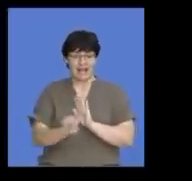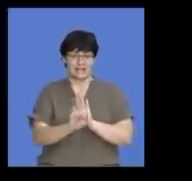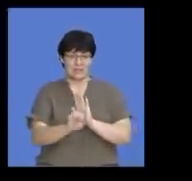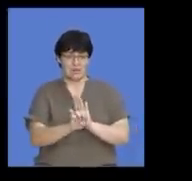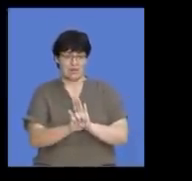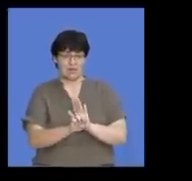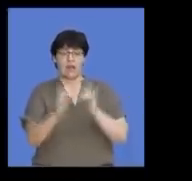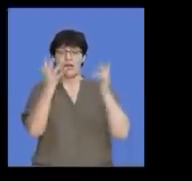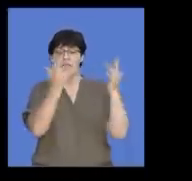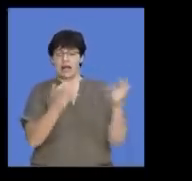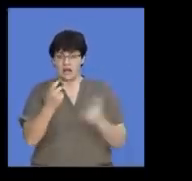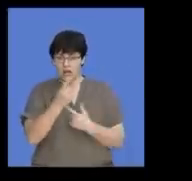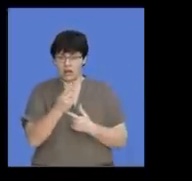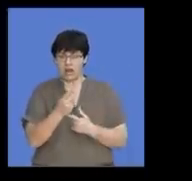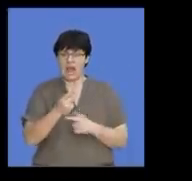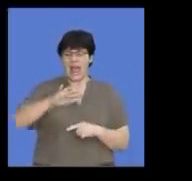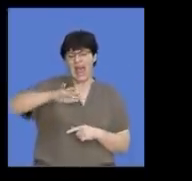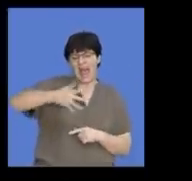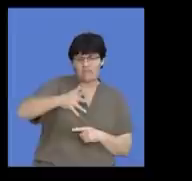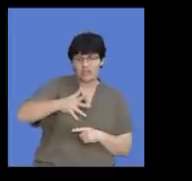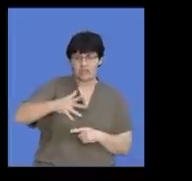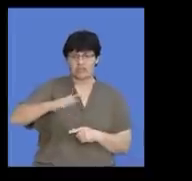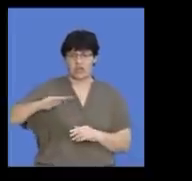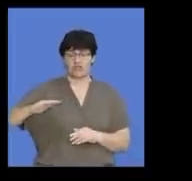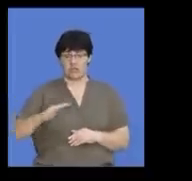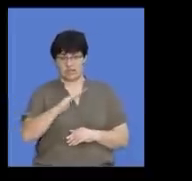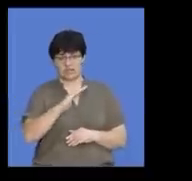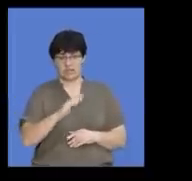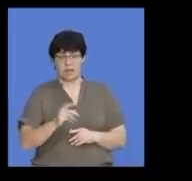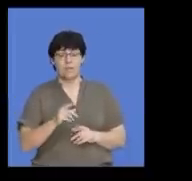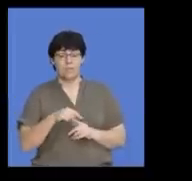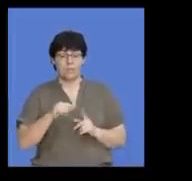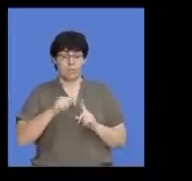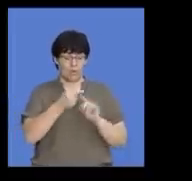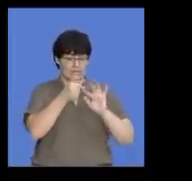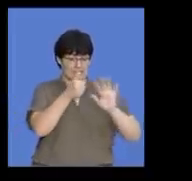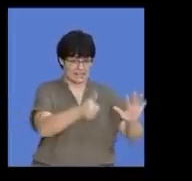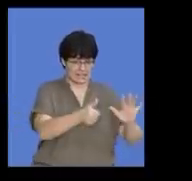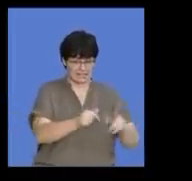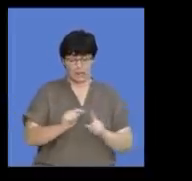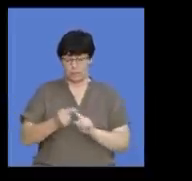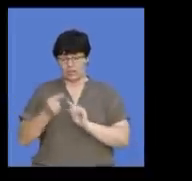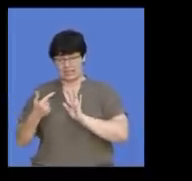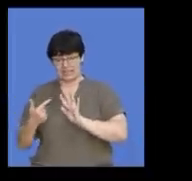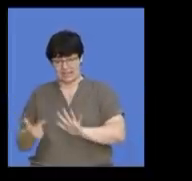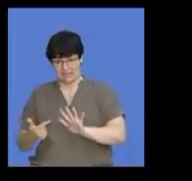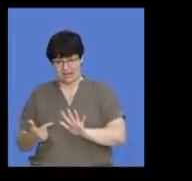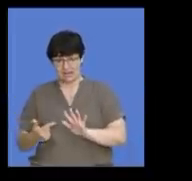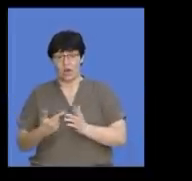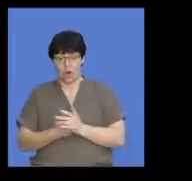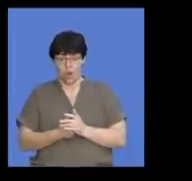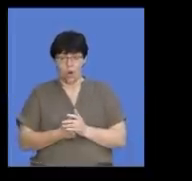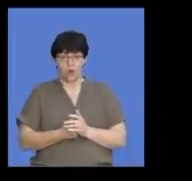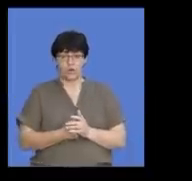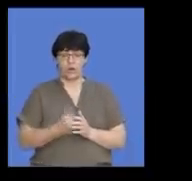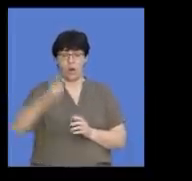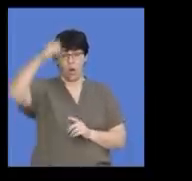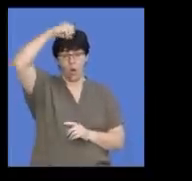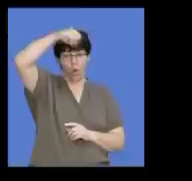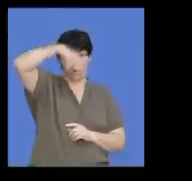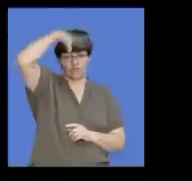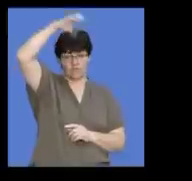example, calculate the average gradient between 0.6 and 0.7 on the orthophoto